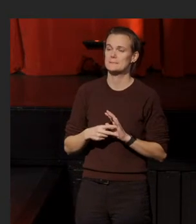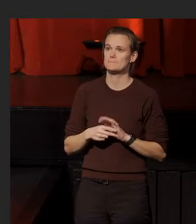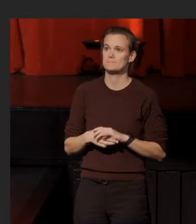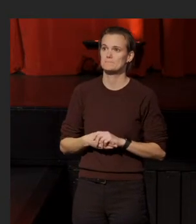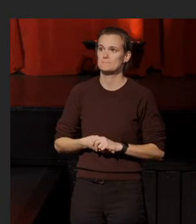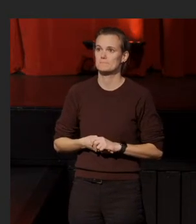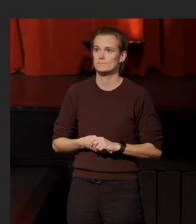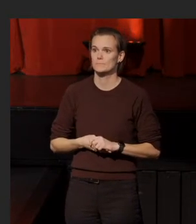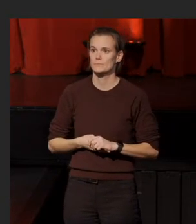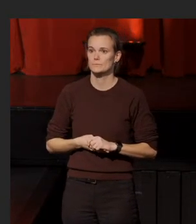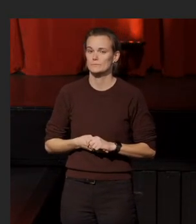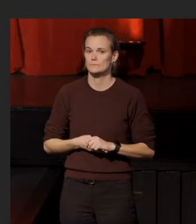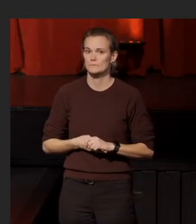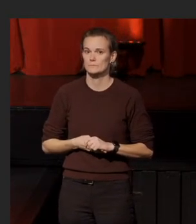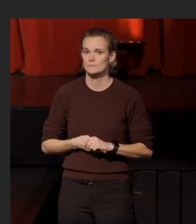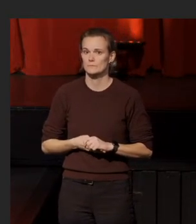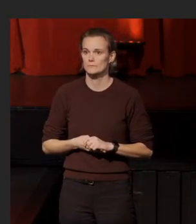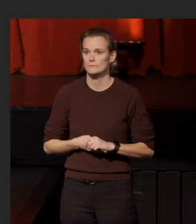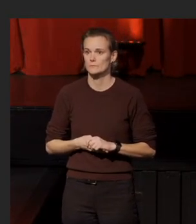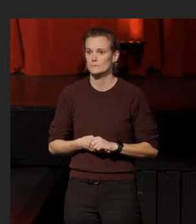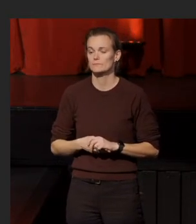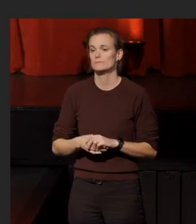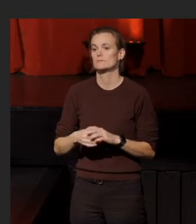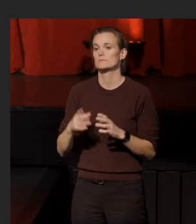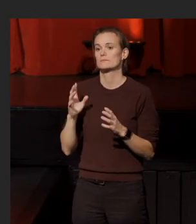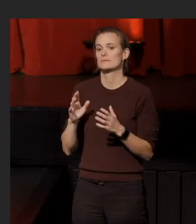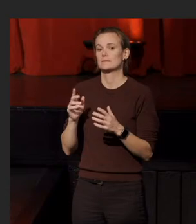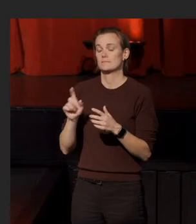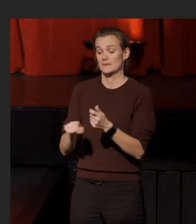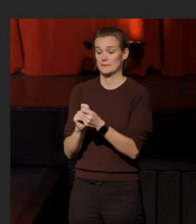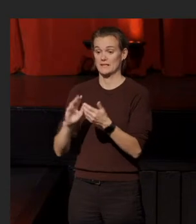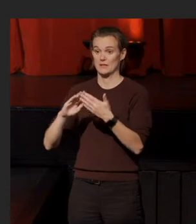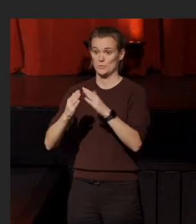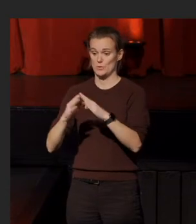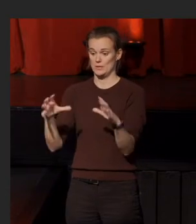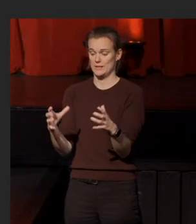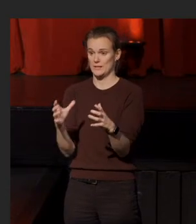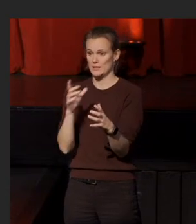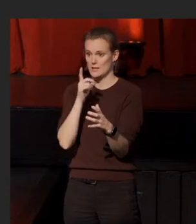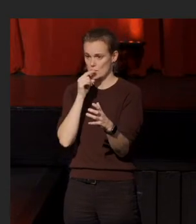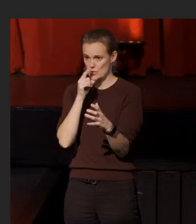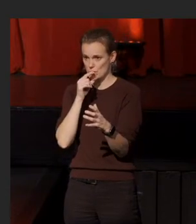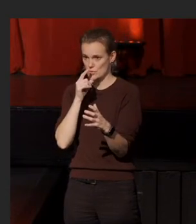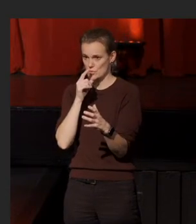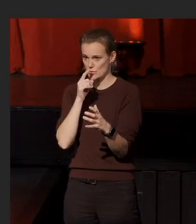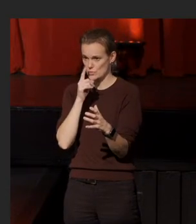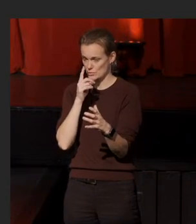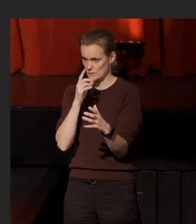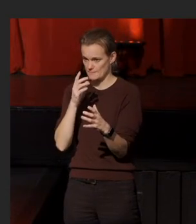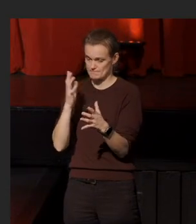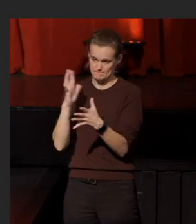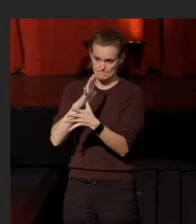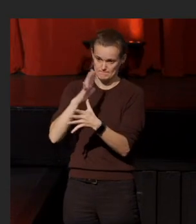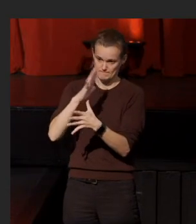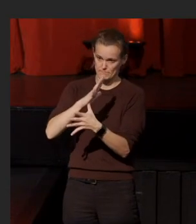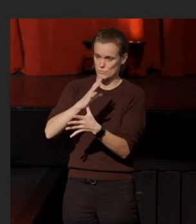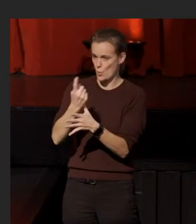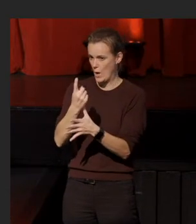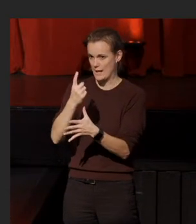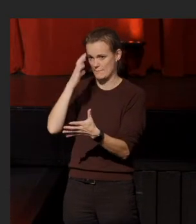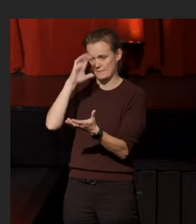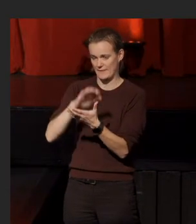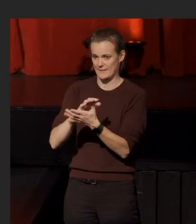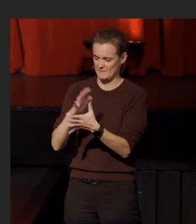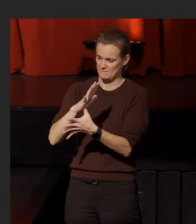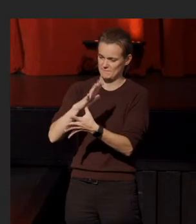become more and more part of a particular community of folks who are radical in their beliefs and their views, and that